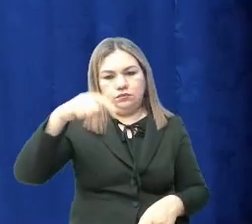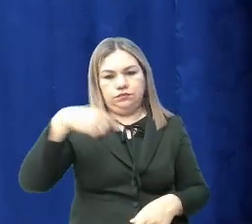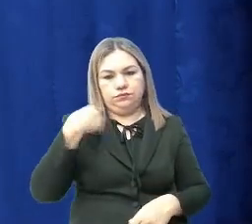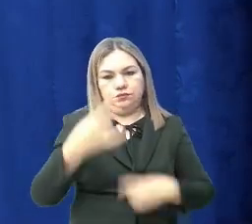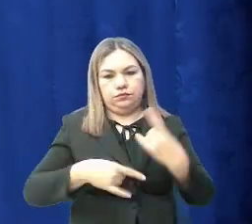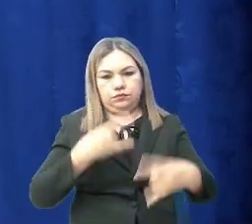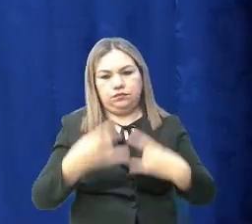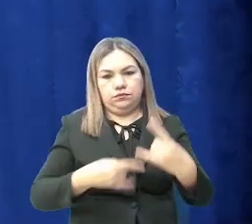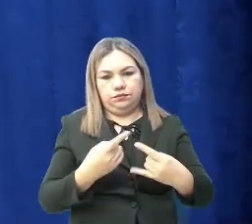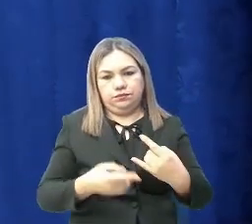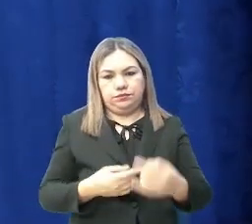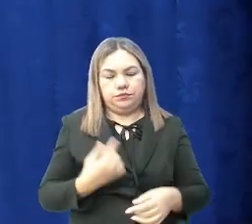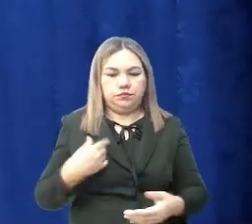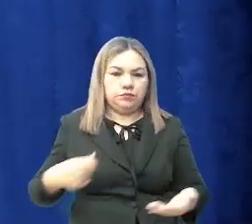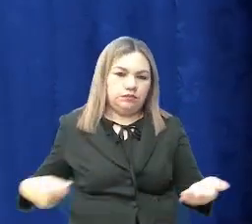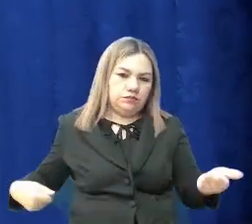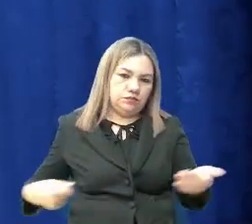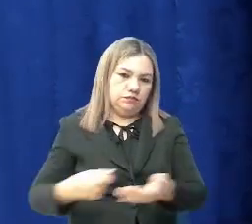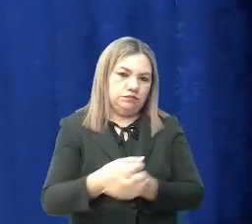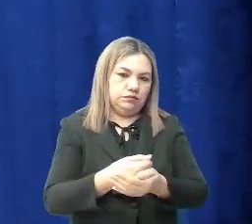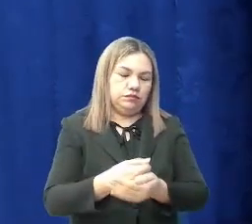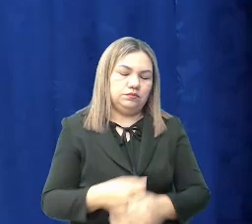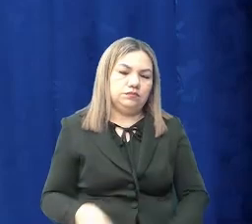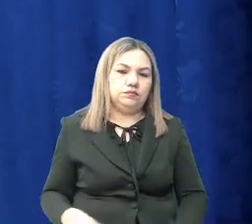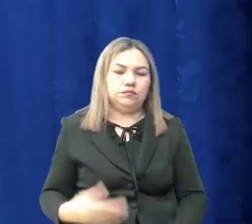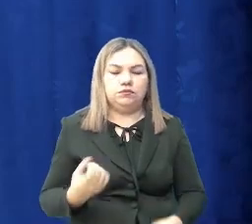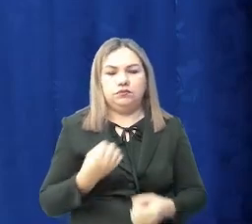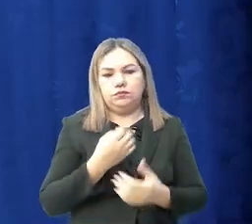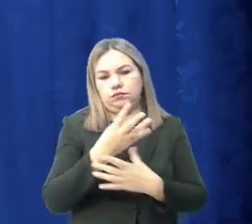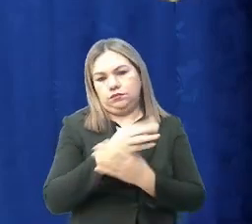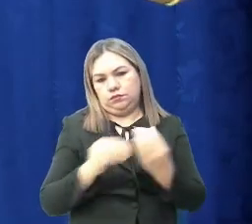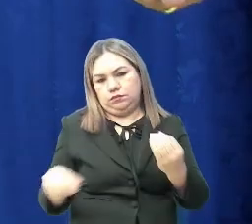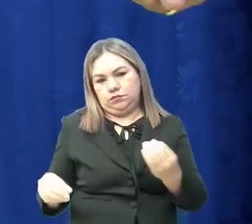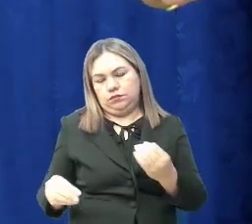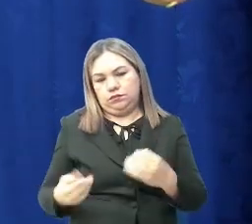It says that the muck came out, and